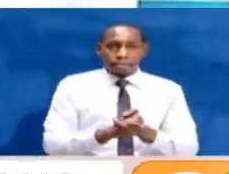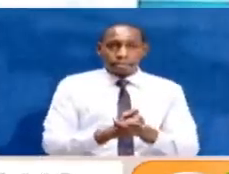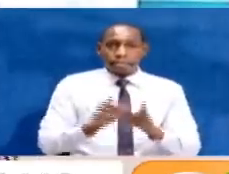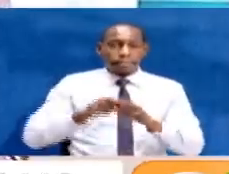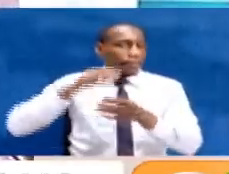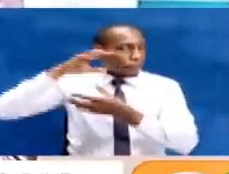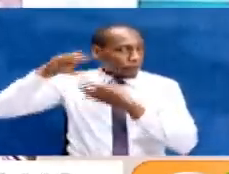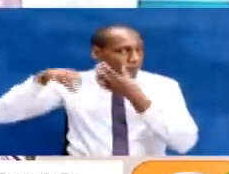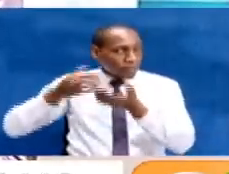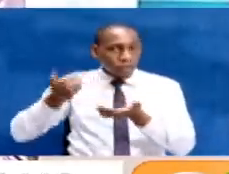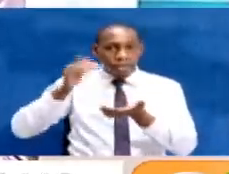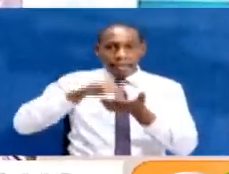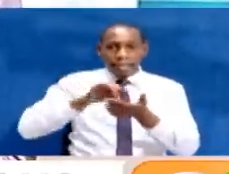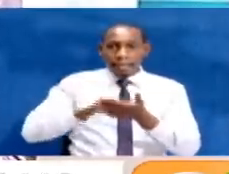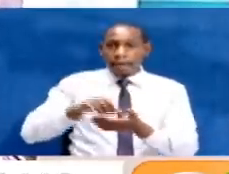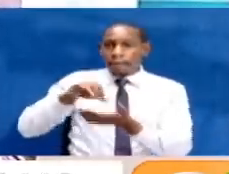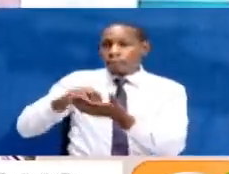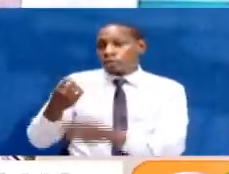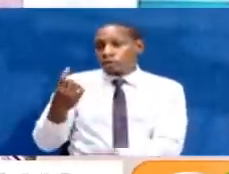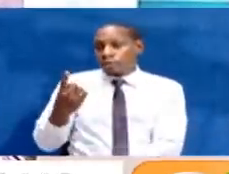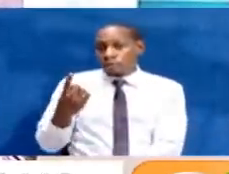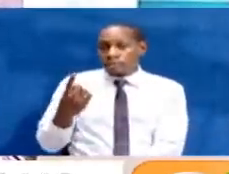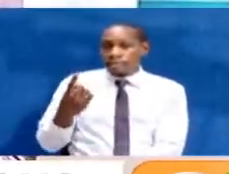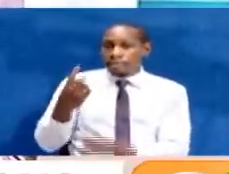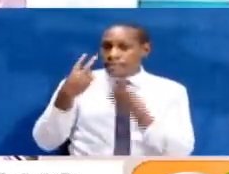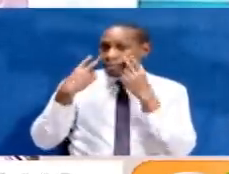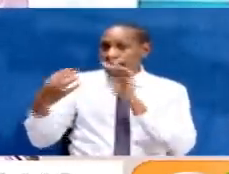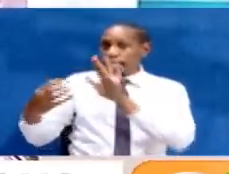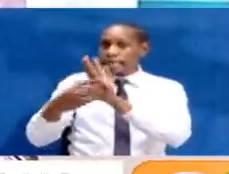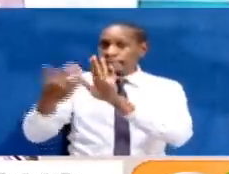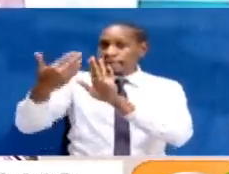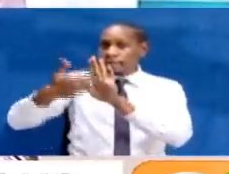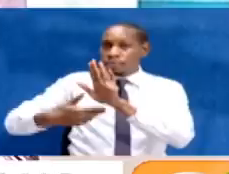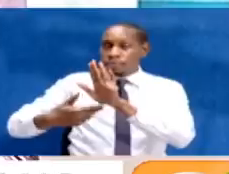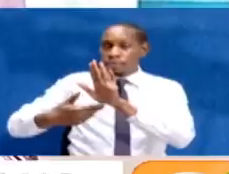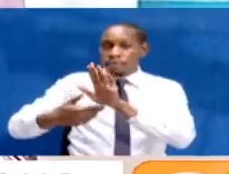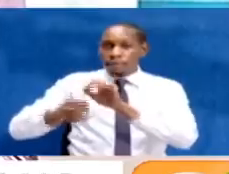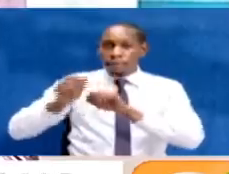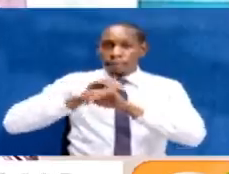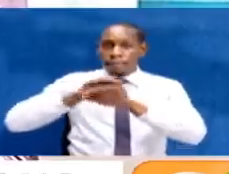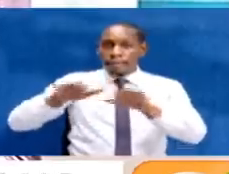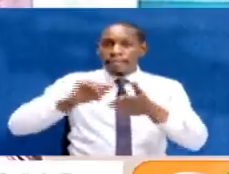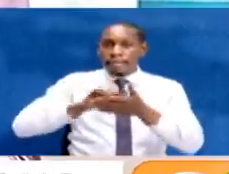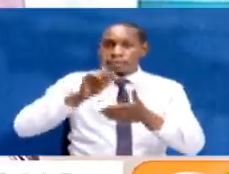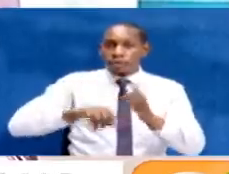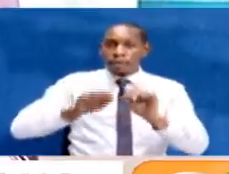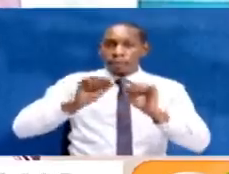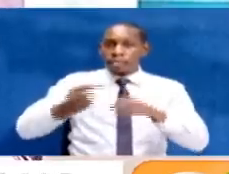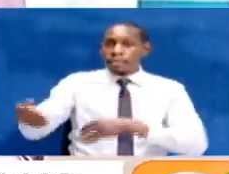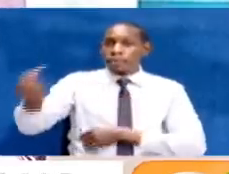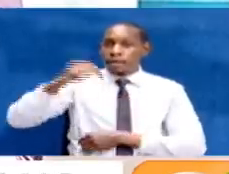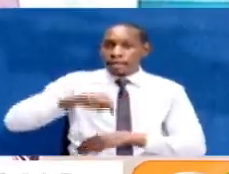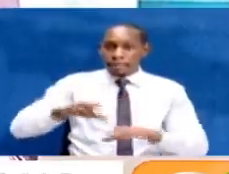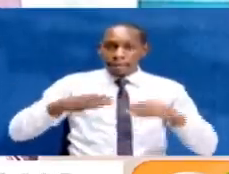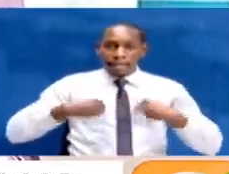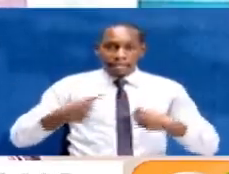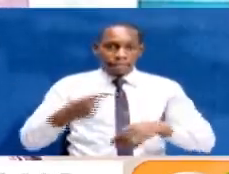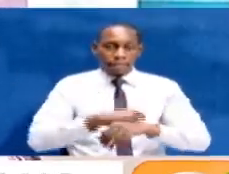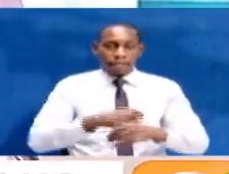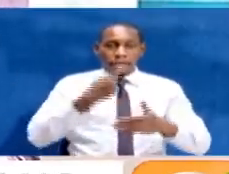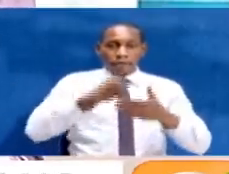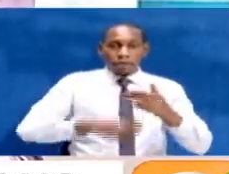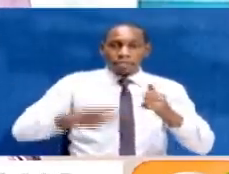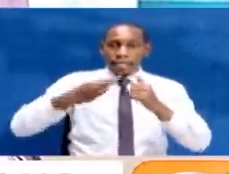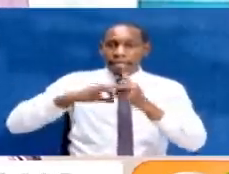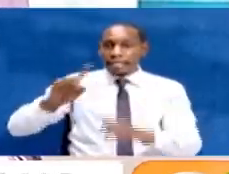whole confusion again, where on the one hand we start seeing ads floating around that, you know, you can come and get your jab at